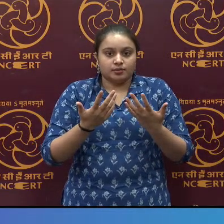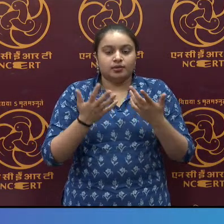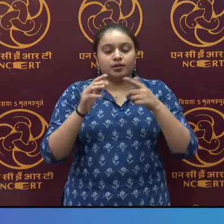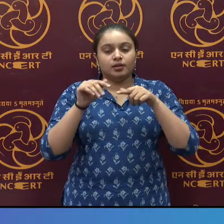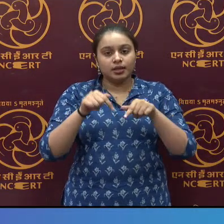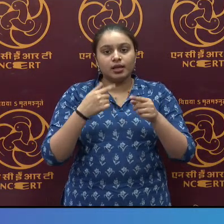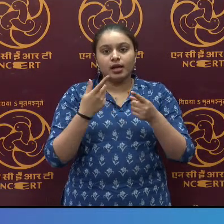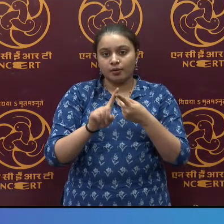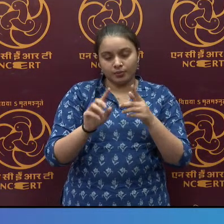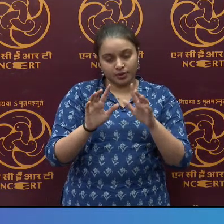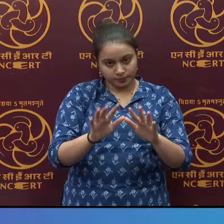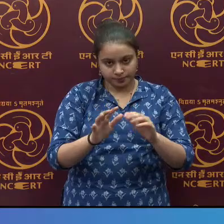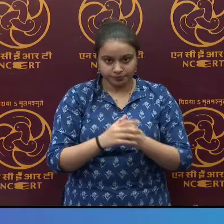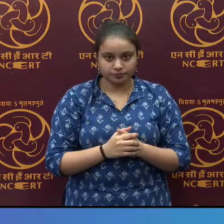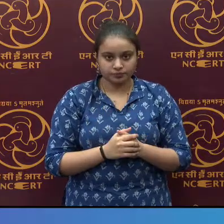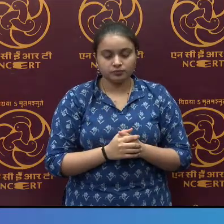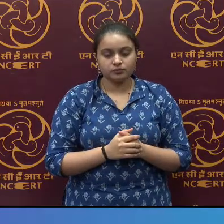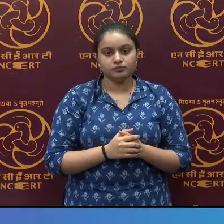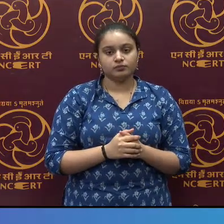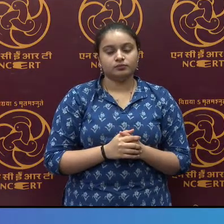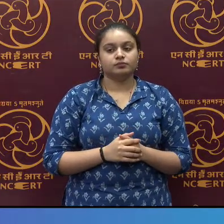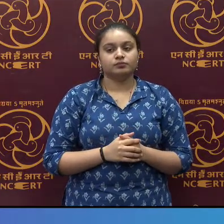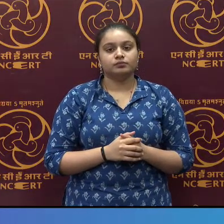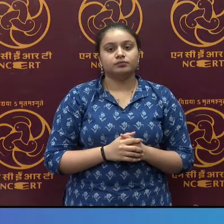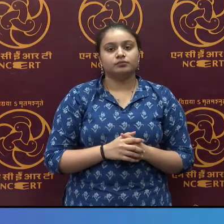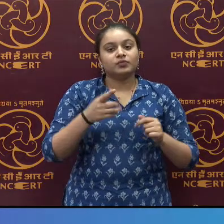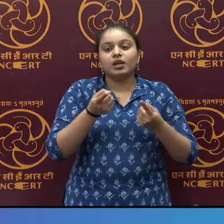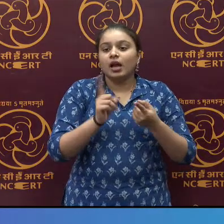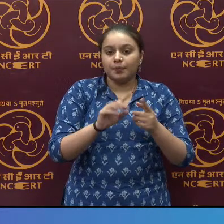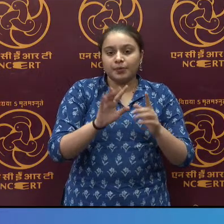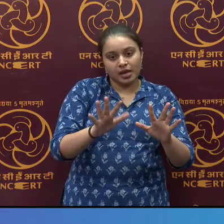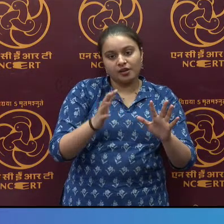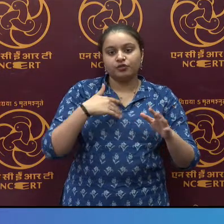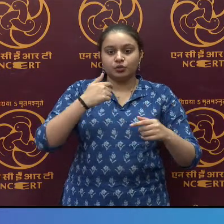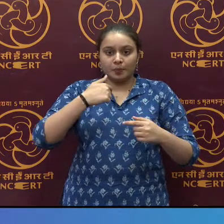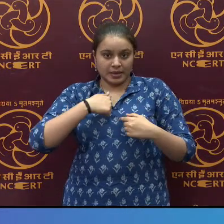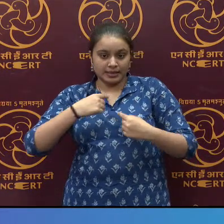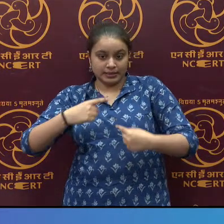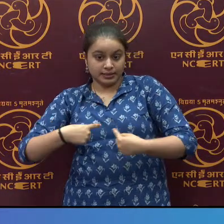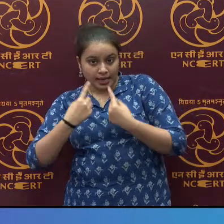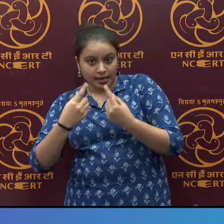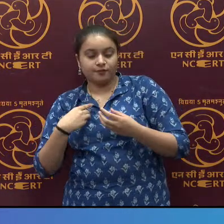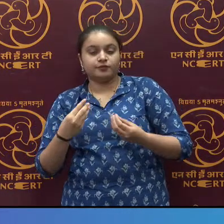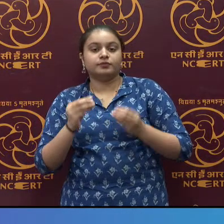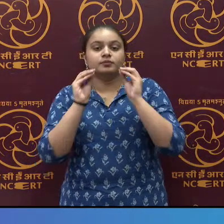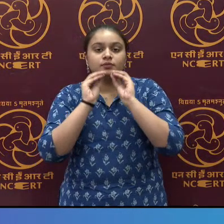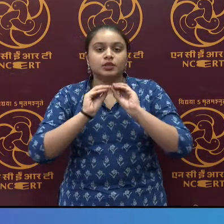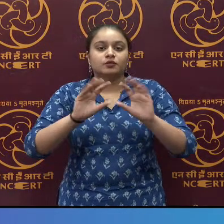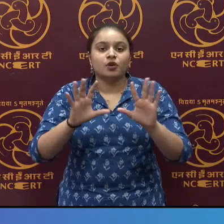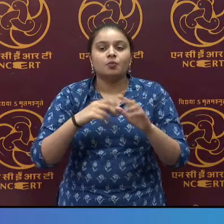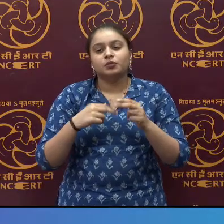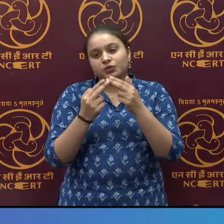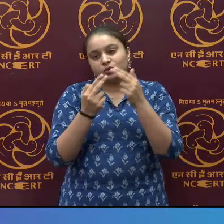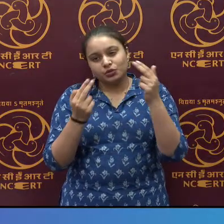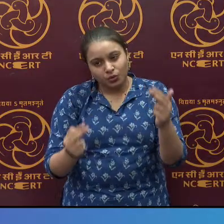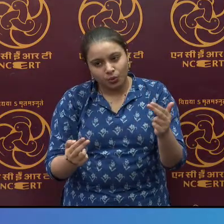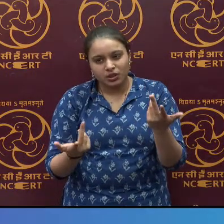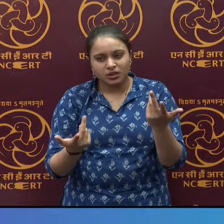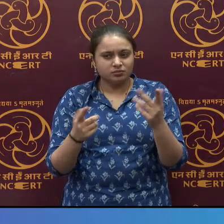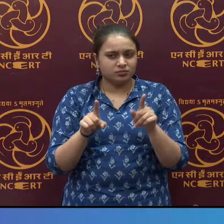and now we are telling about that happening or that person or that particular event. So is it like a storytelling